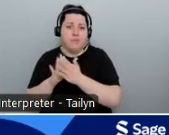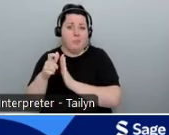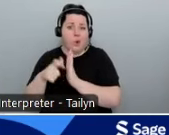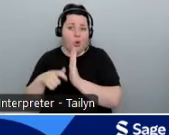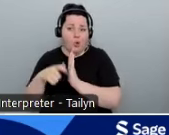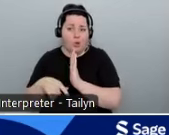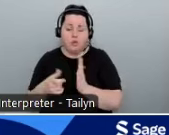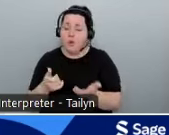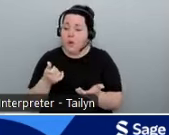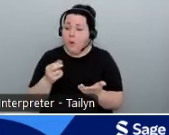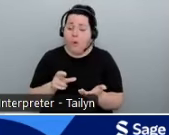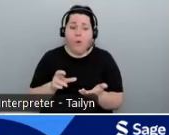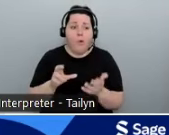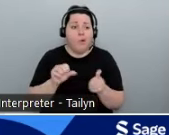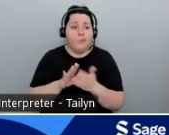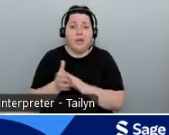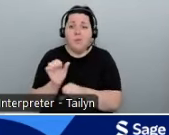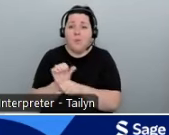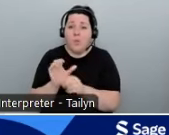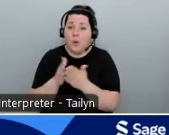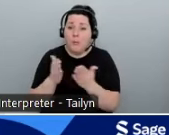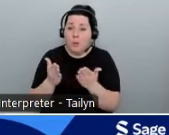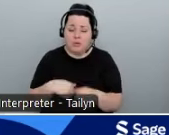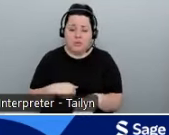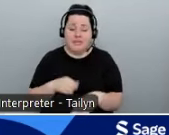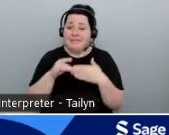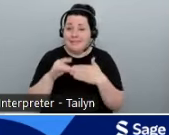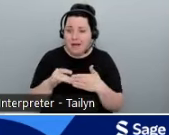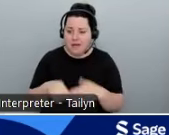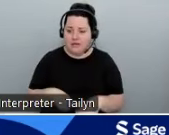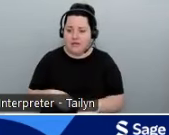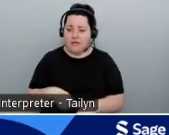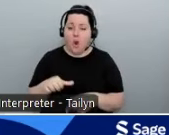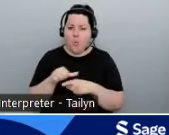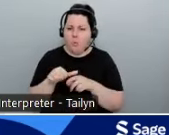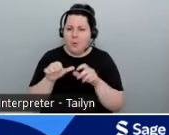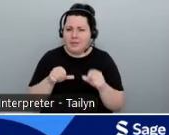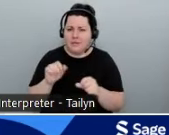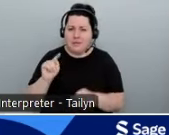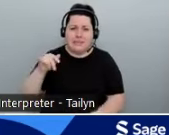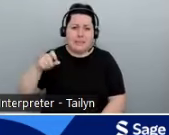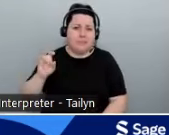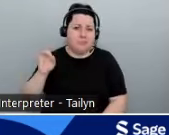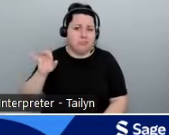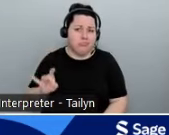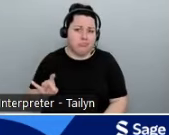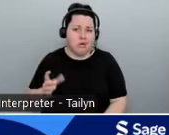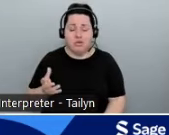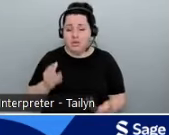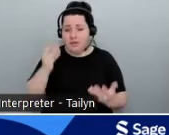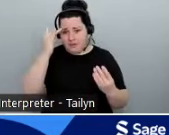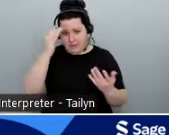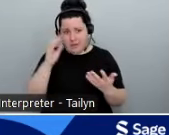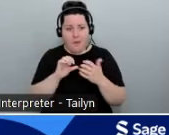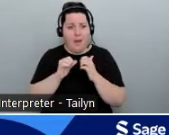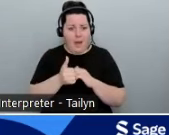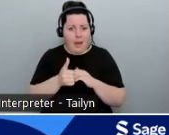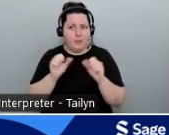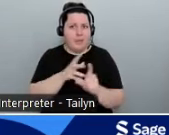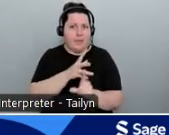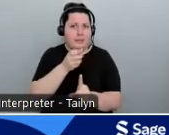evolved into a workbook or guide or practical tips. Think about how you can make the most